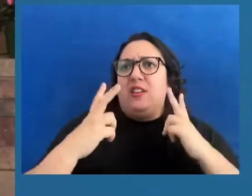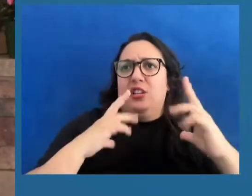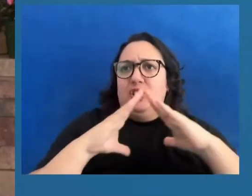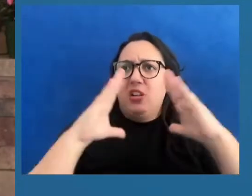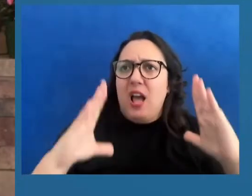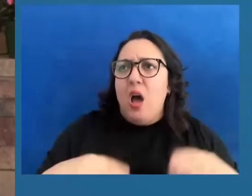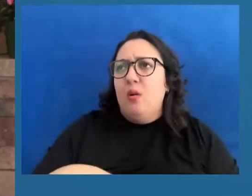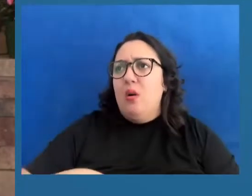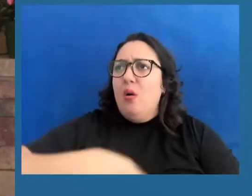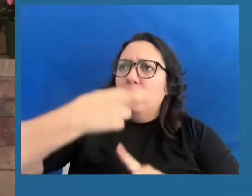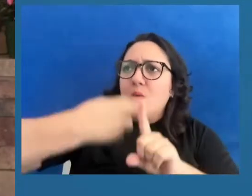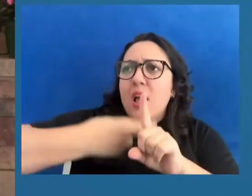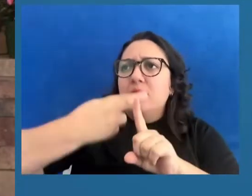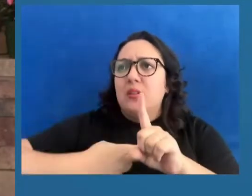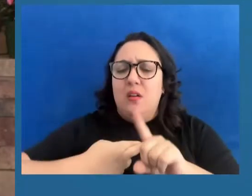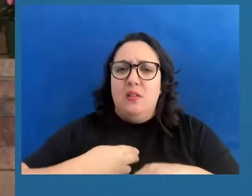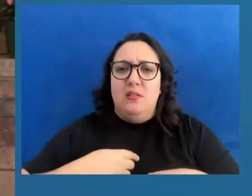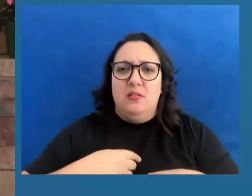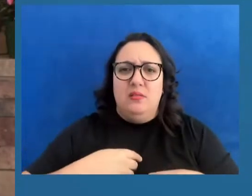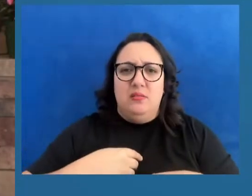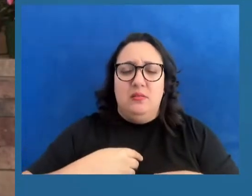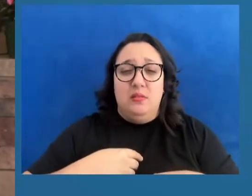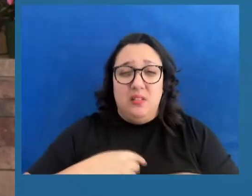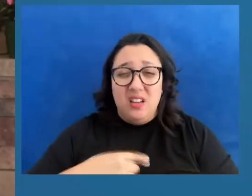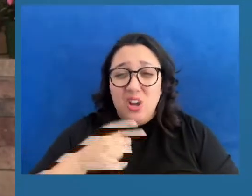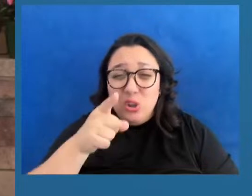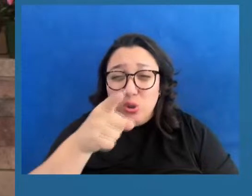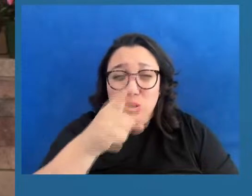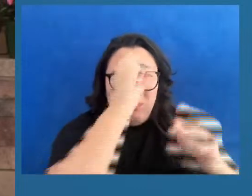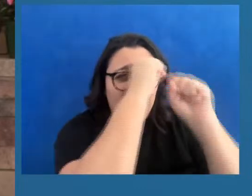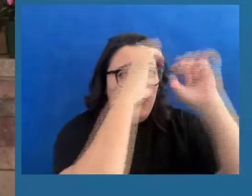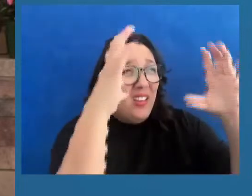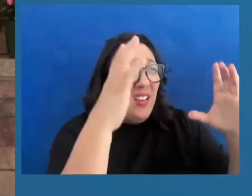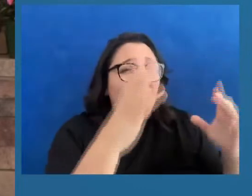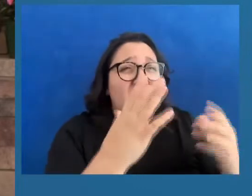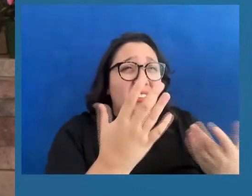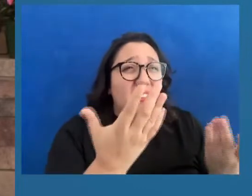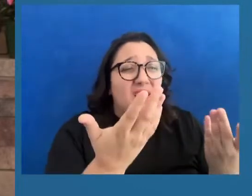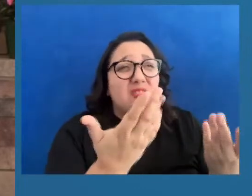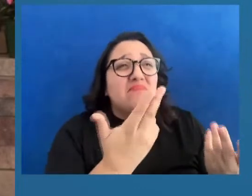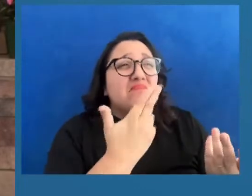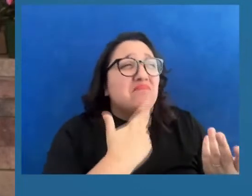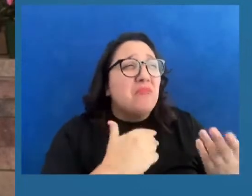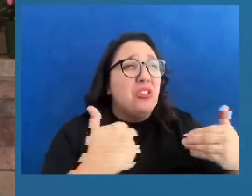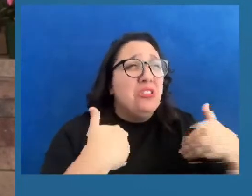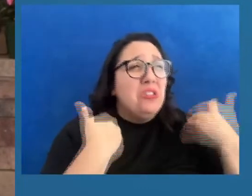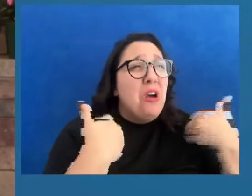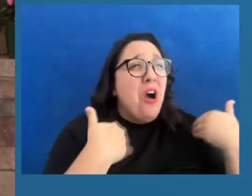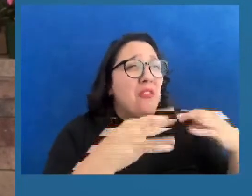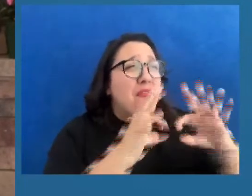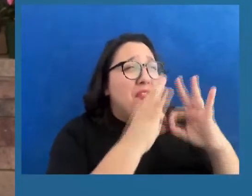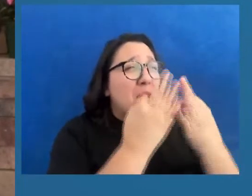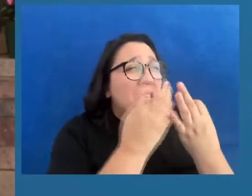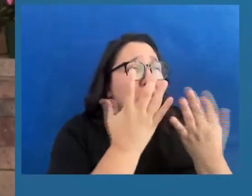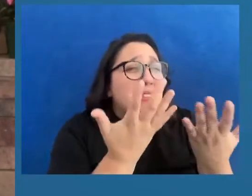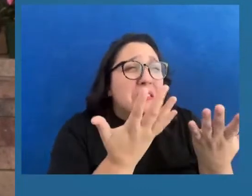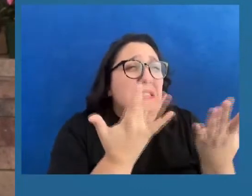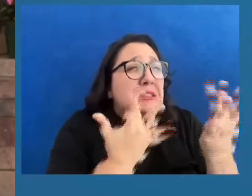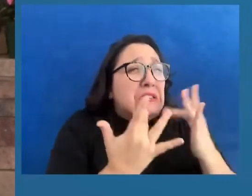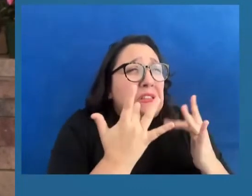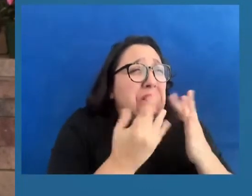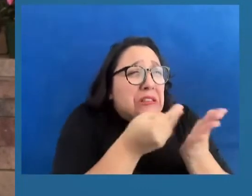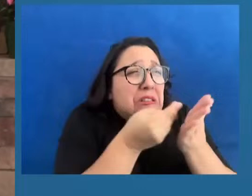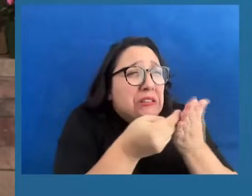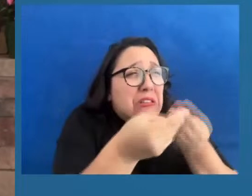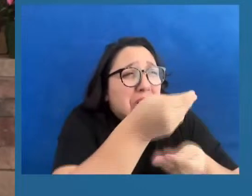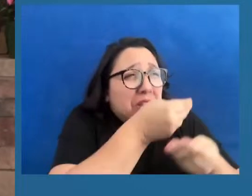rentals. And think about a young family that's scraping together everything they've got, and you'll hear about this from Lewis. Every